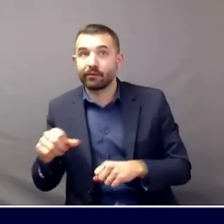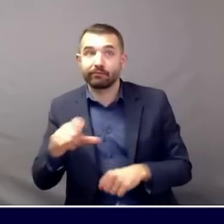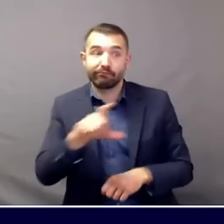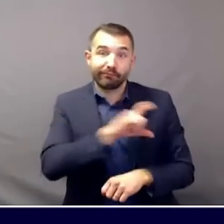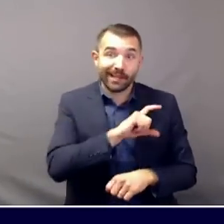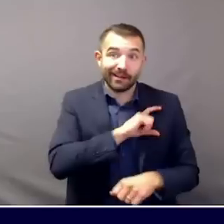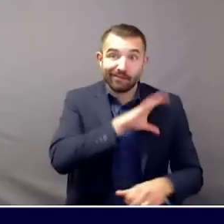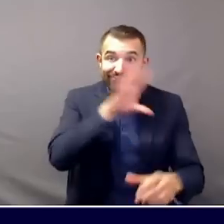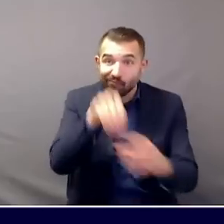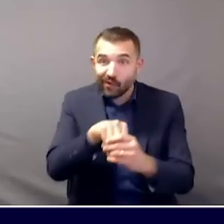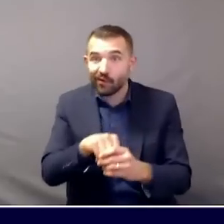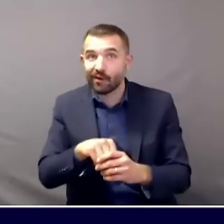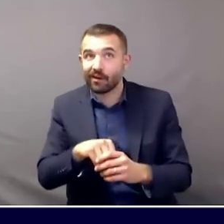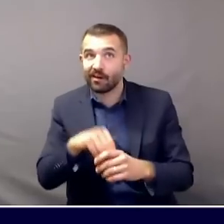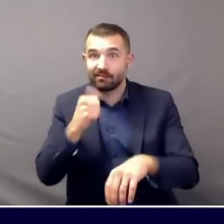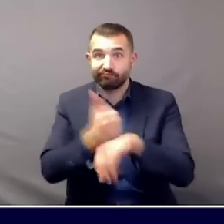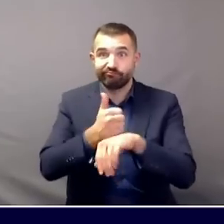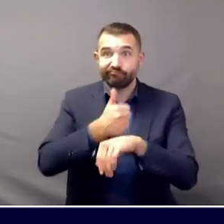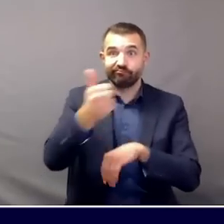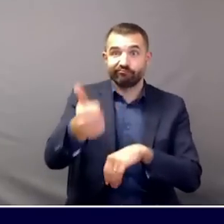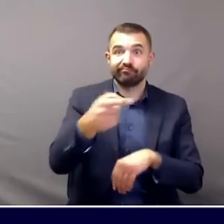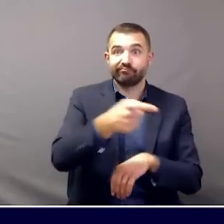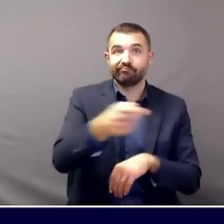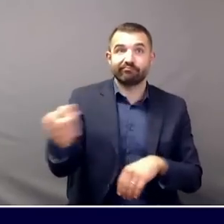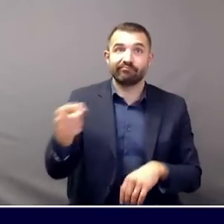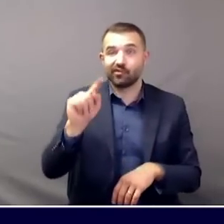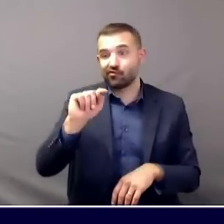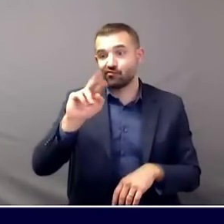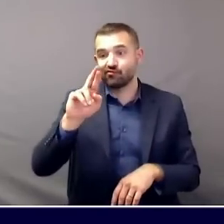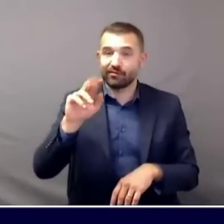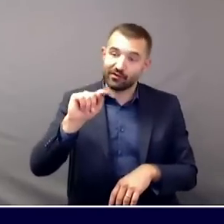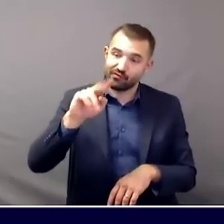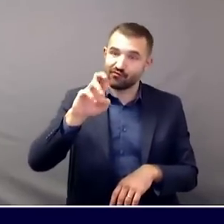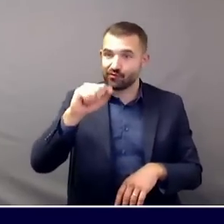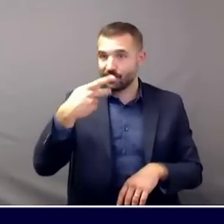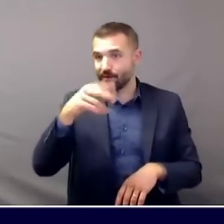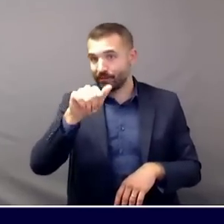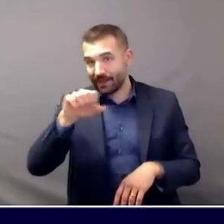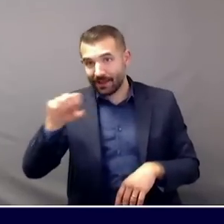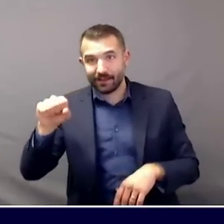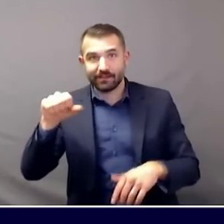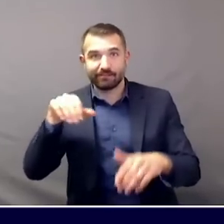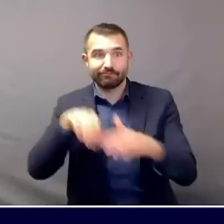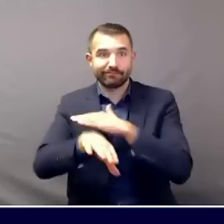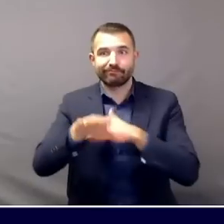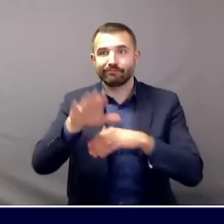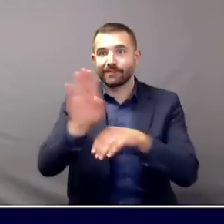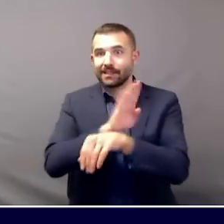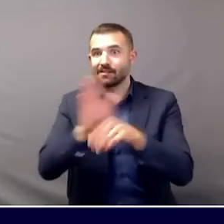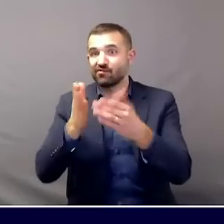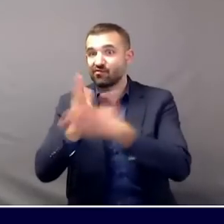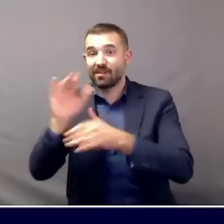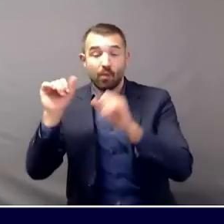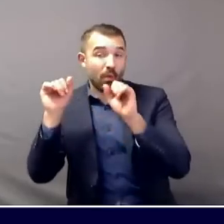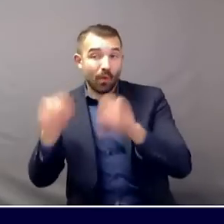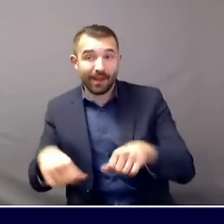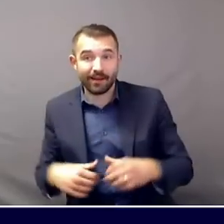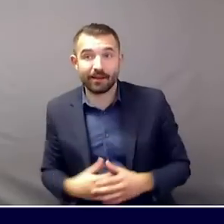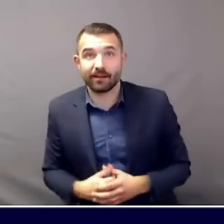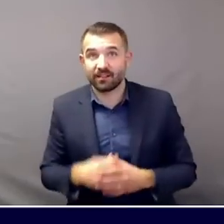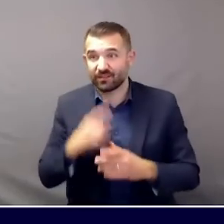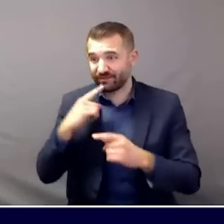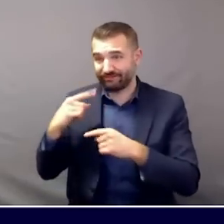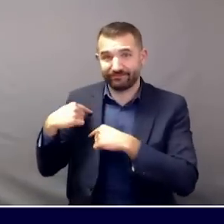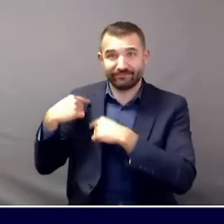them. Those are their rights, and those are what they are able to do now. It's not always clear that they have that ability, but I want to make that clear.